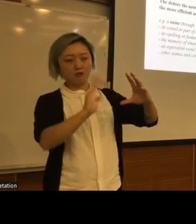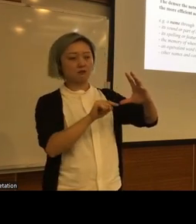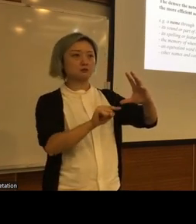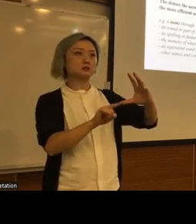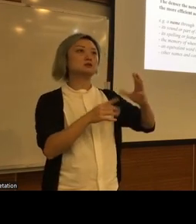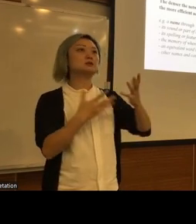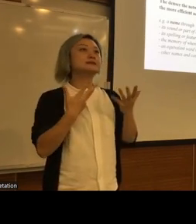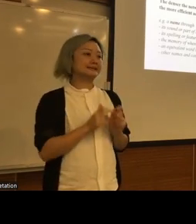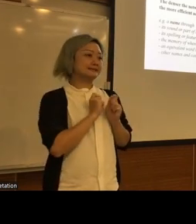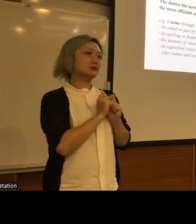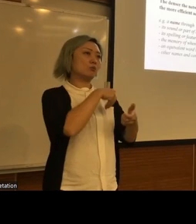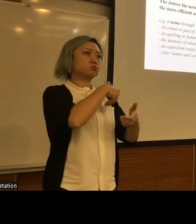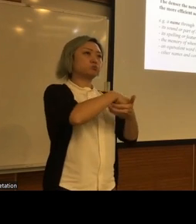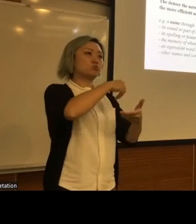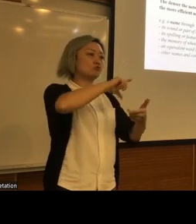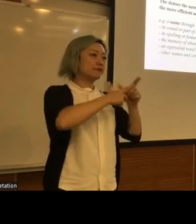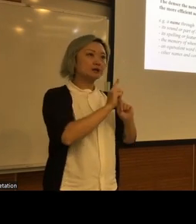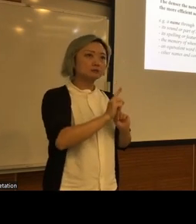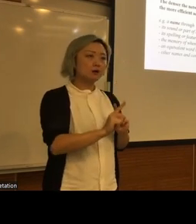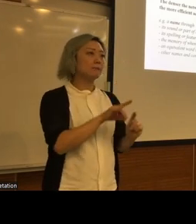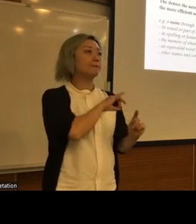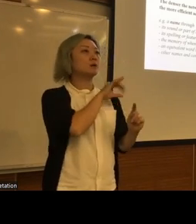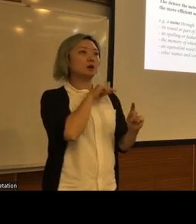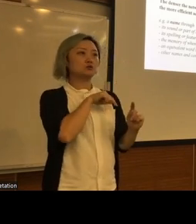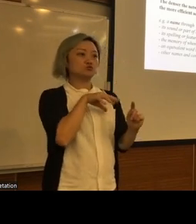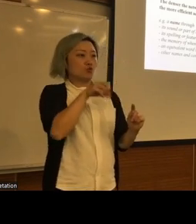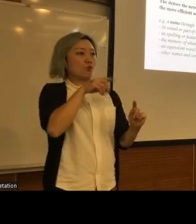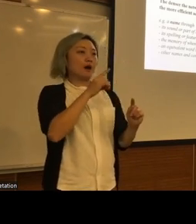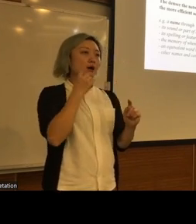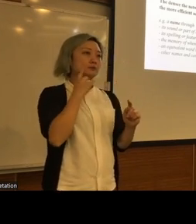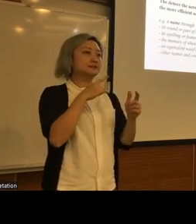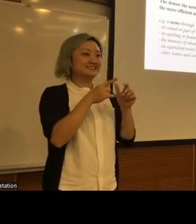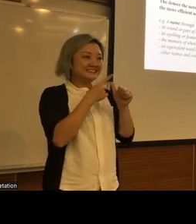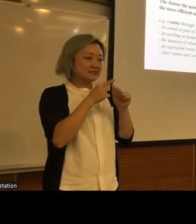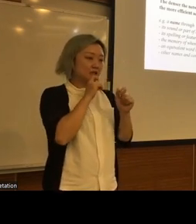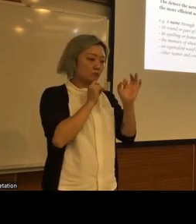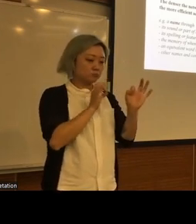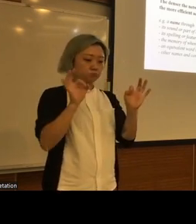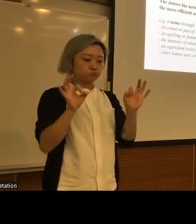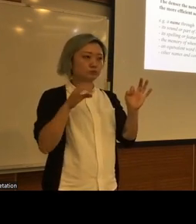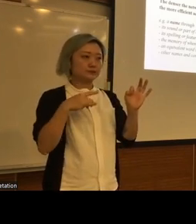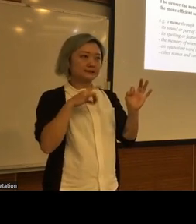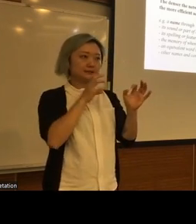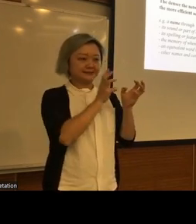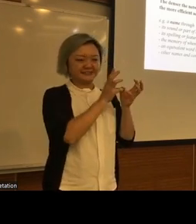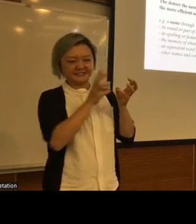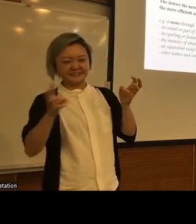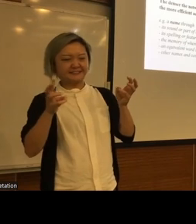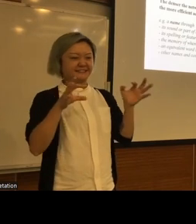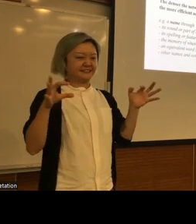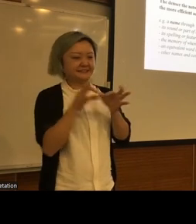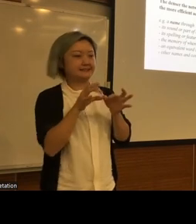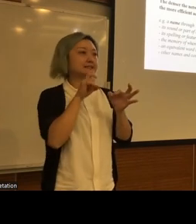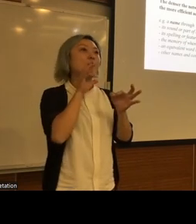knowledge, information, is coded as links between neurons, actually very